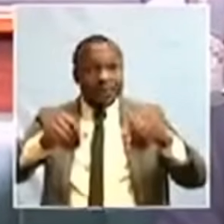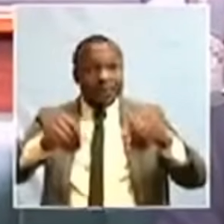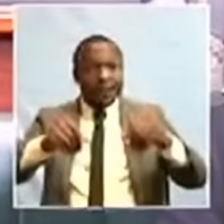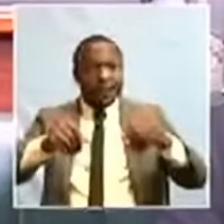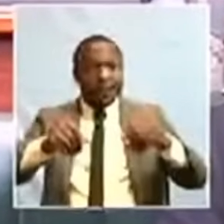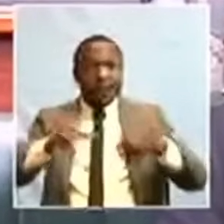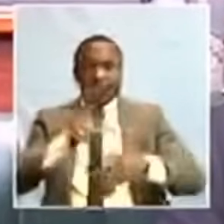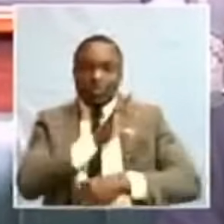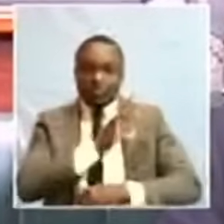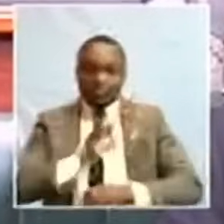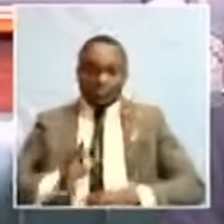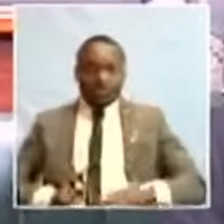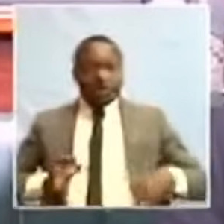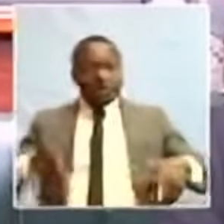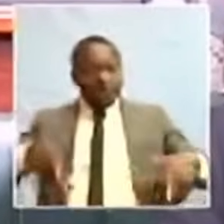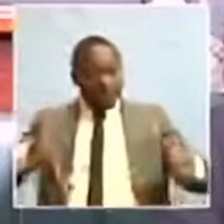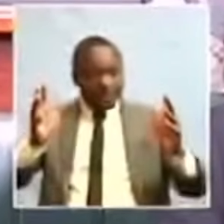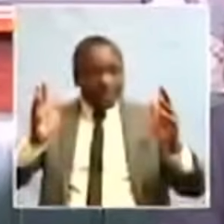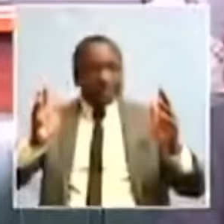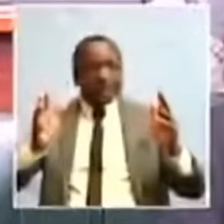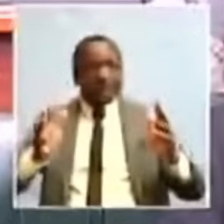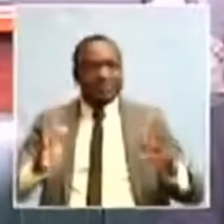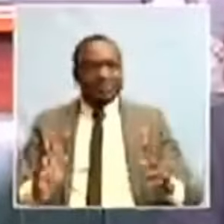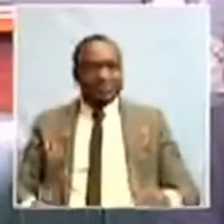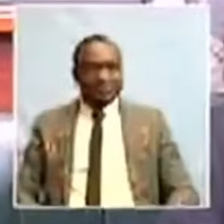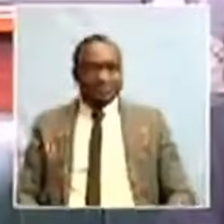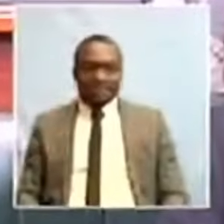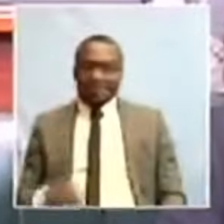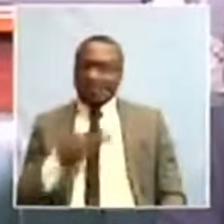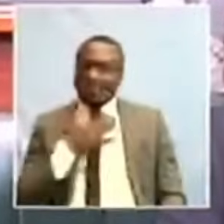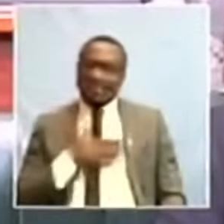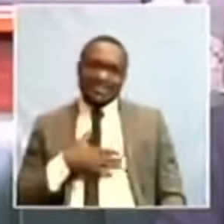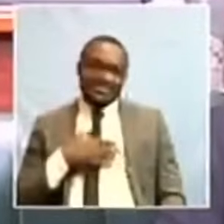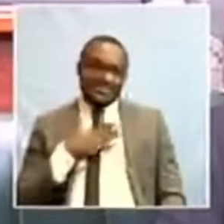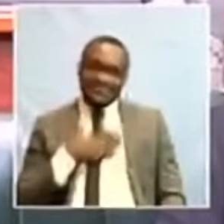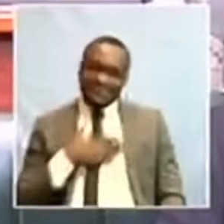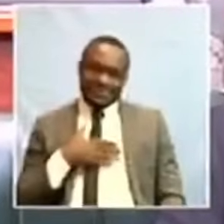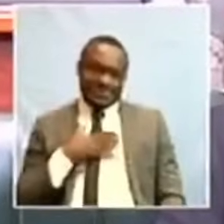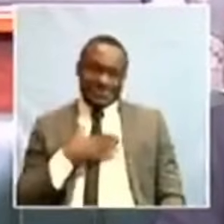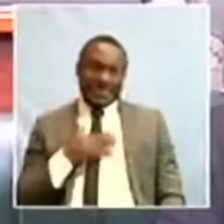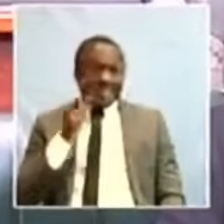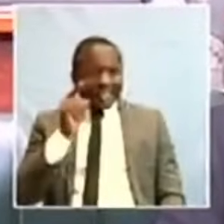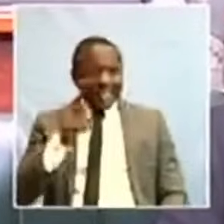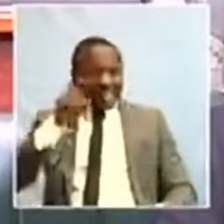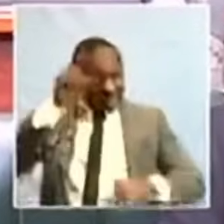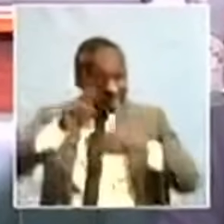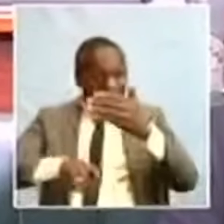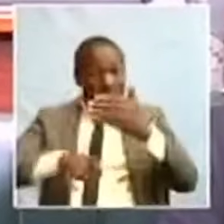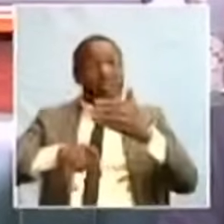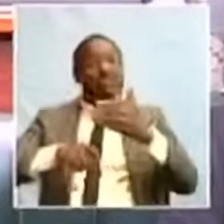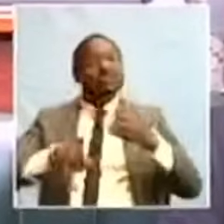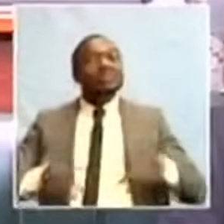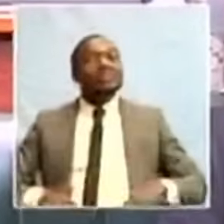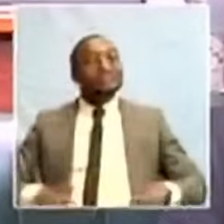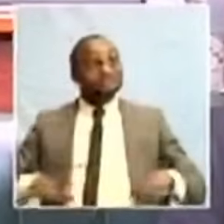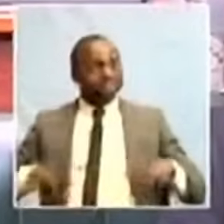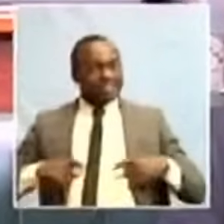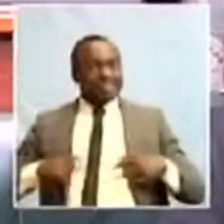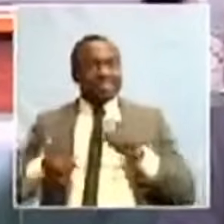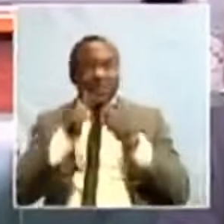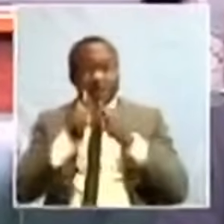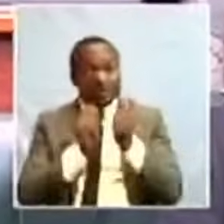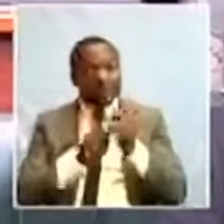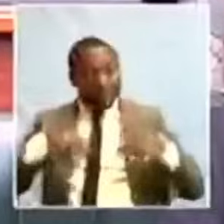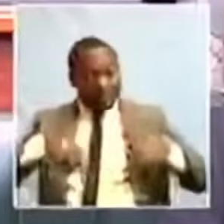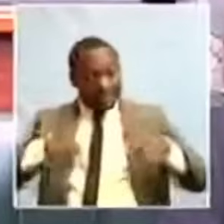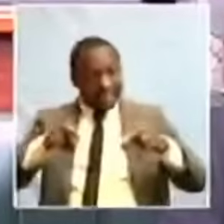allowance for please, that is cost of living. I've talked about the roads, sir, that